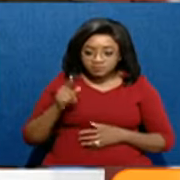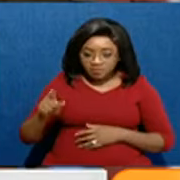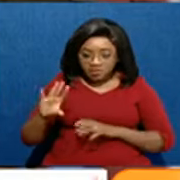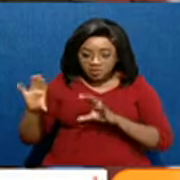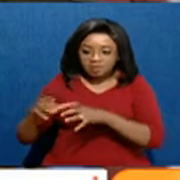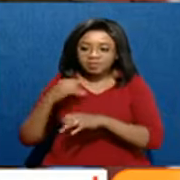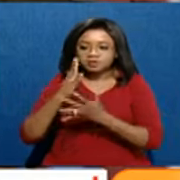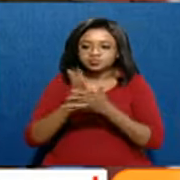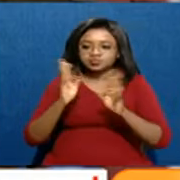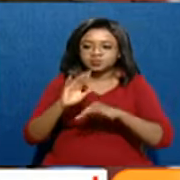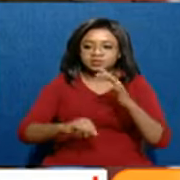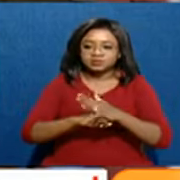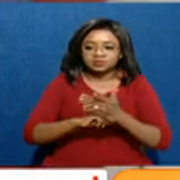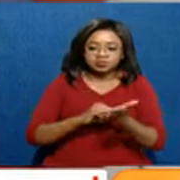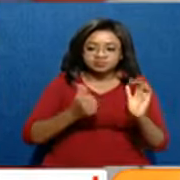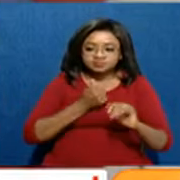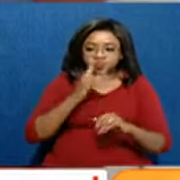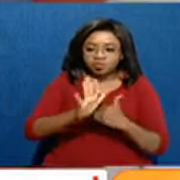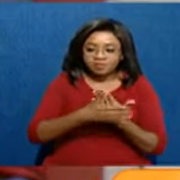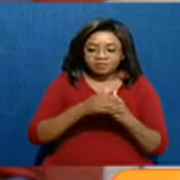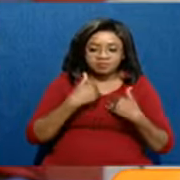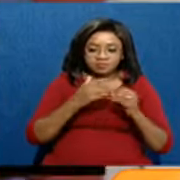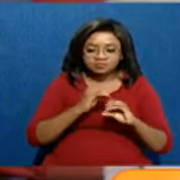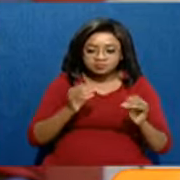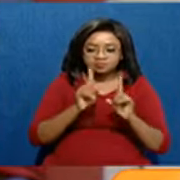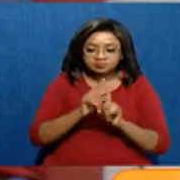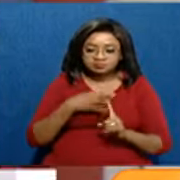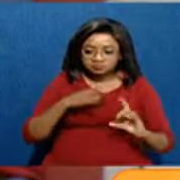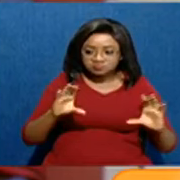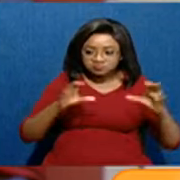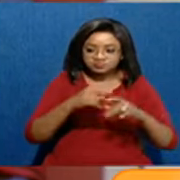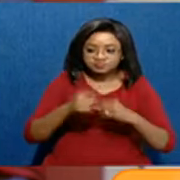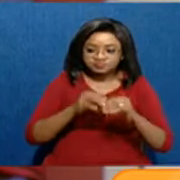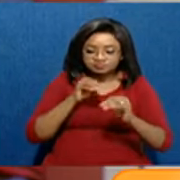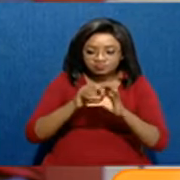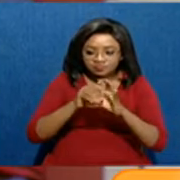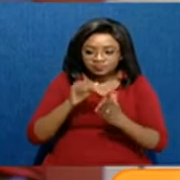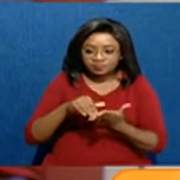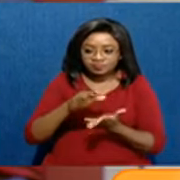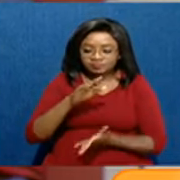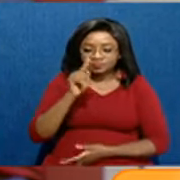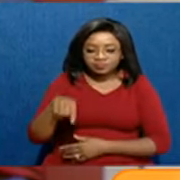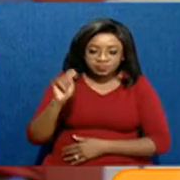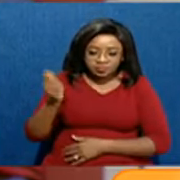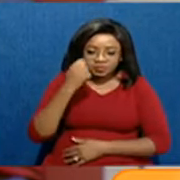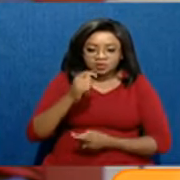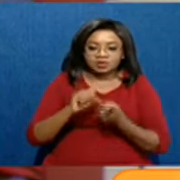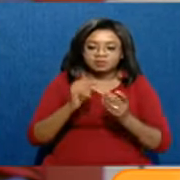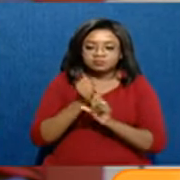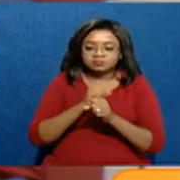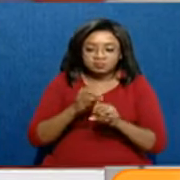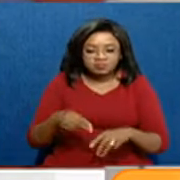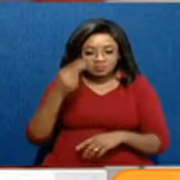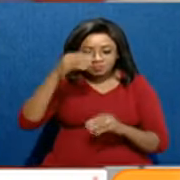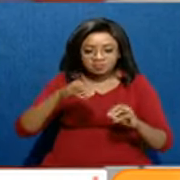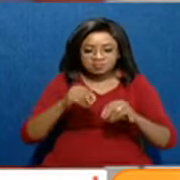who don't even have sanitary towels. The company will continue to invest more in Kenya, produce high quality products